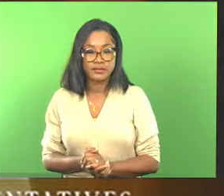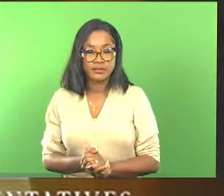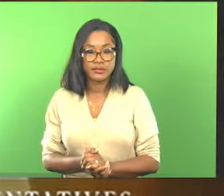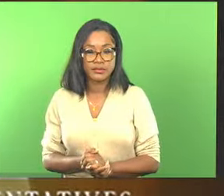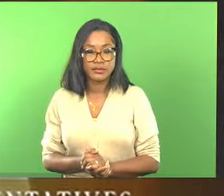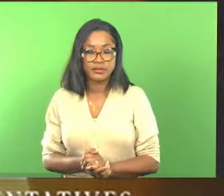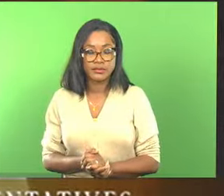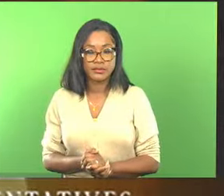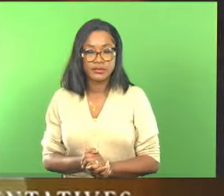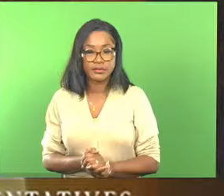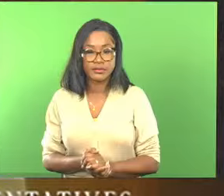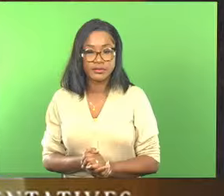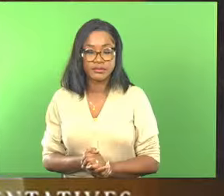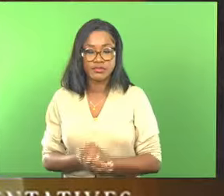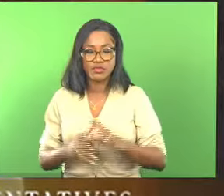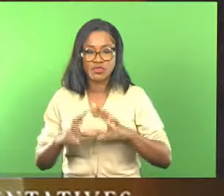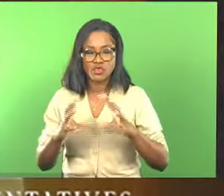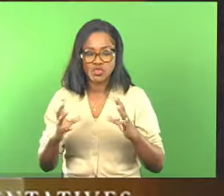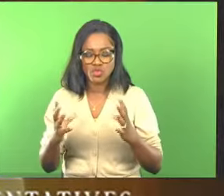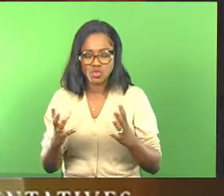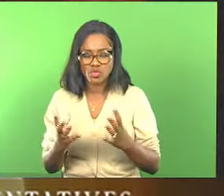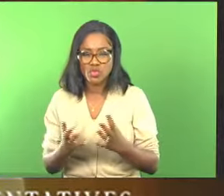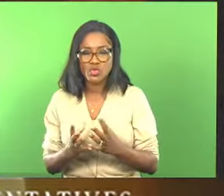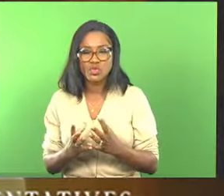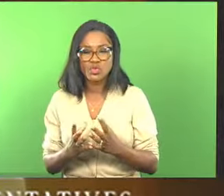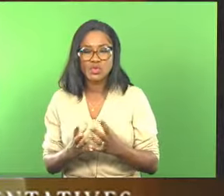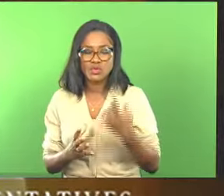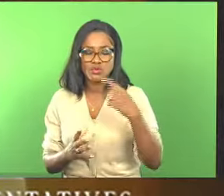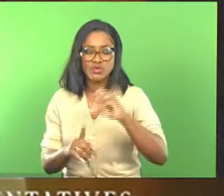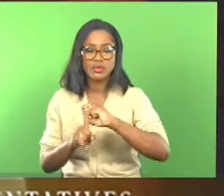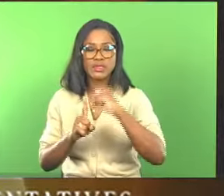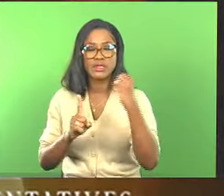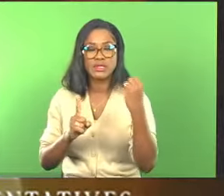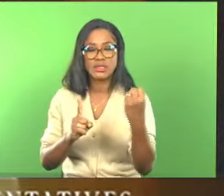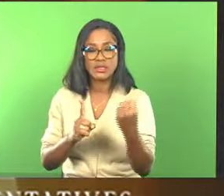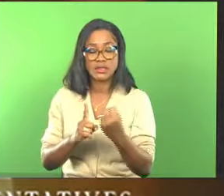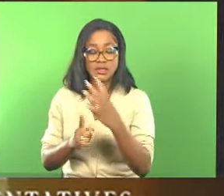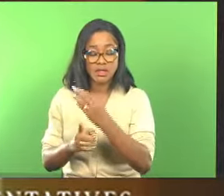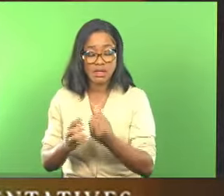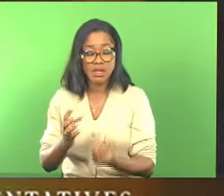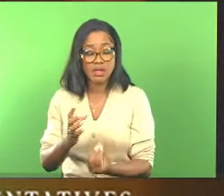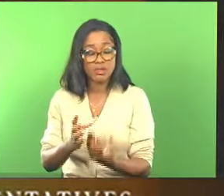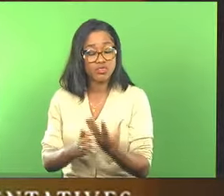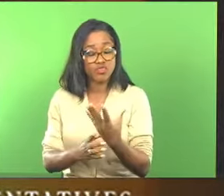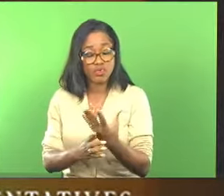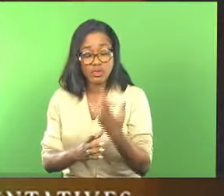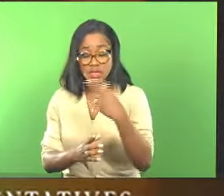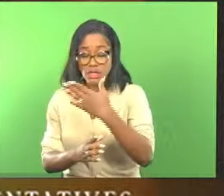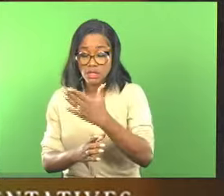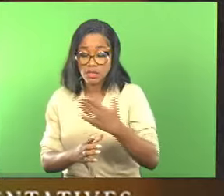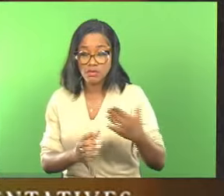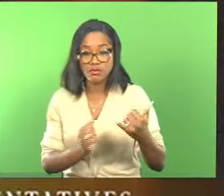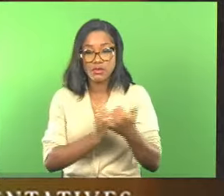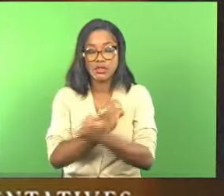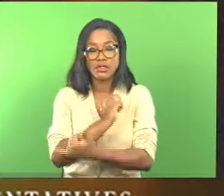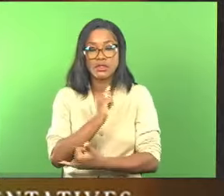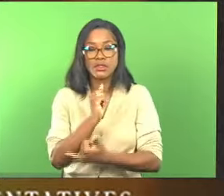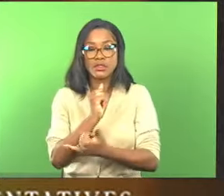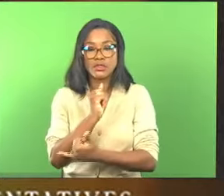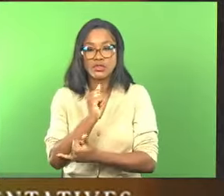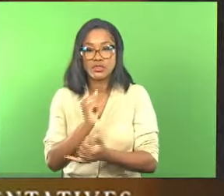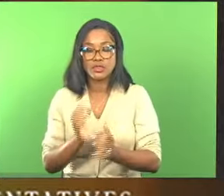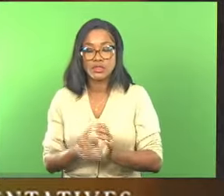mutual and holistic advancement for society and growth across regions, is